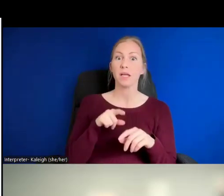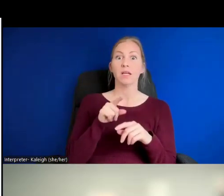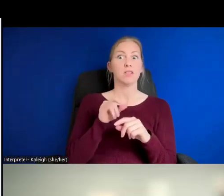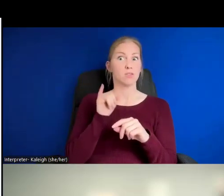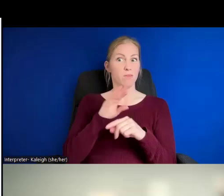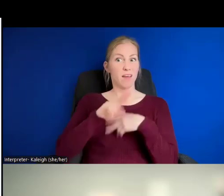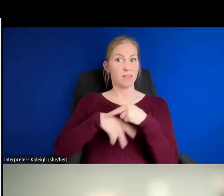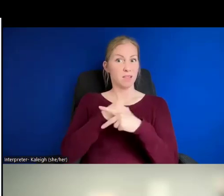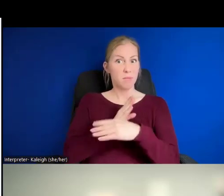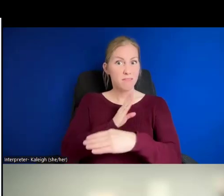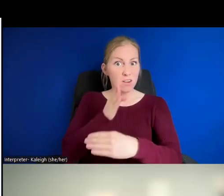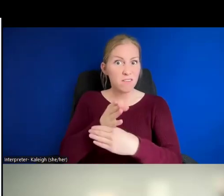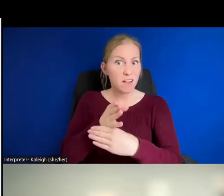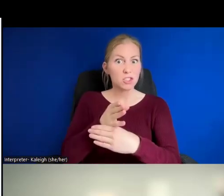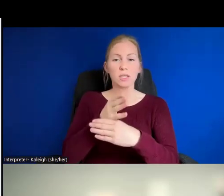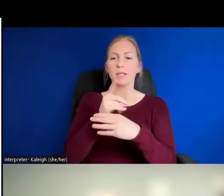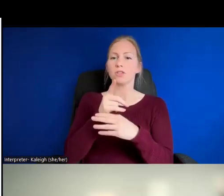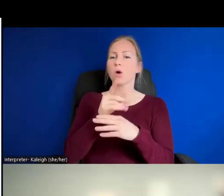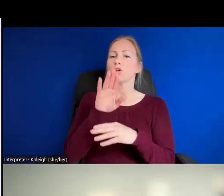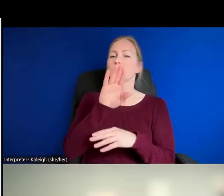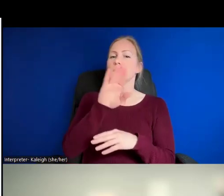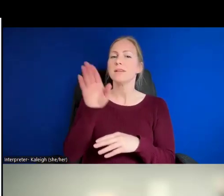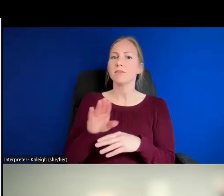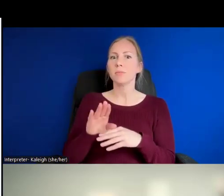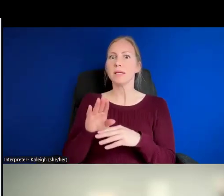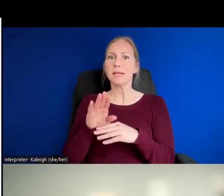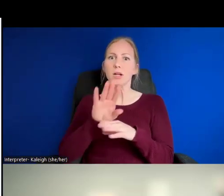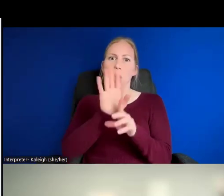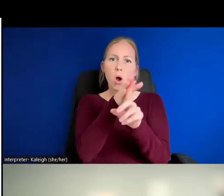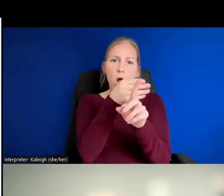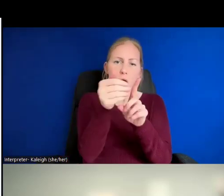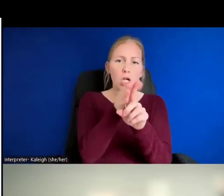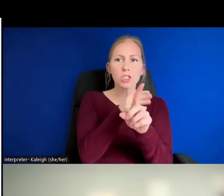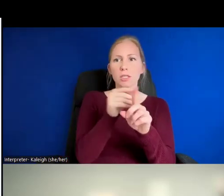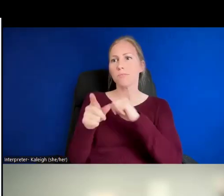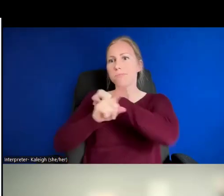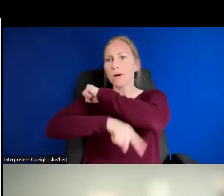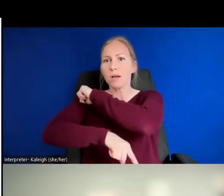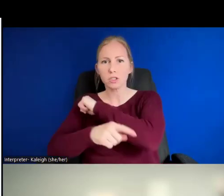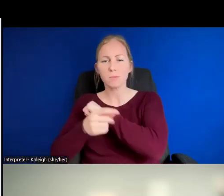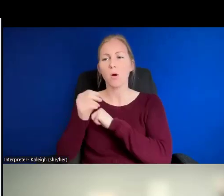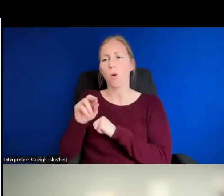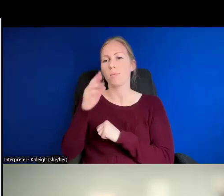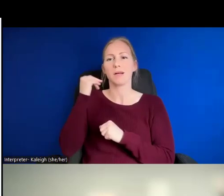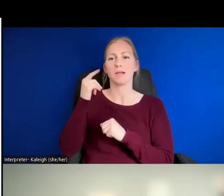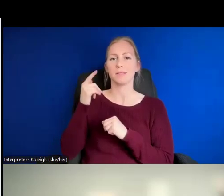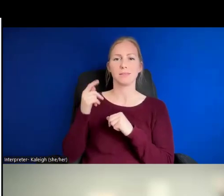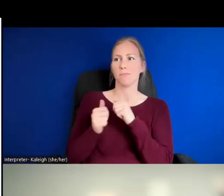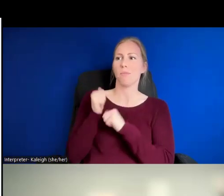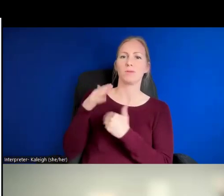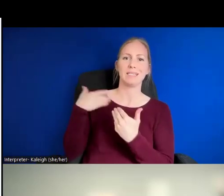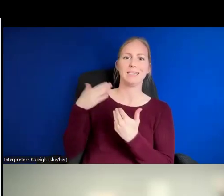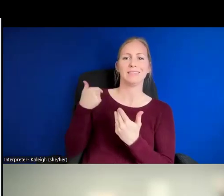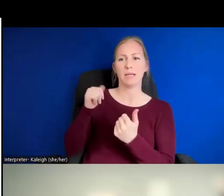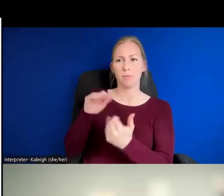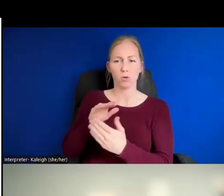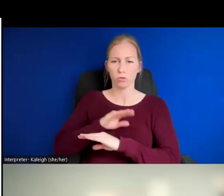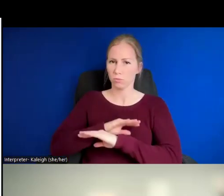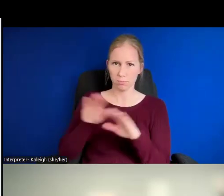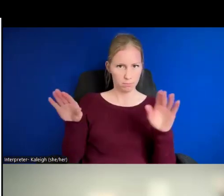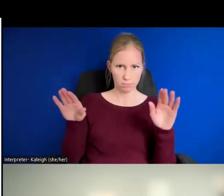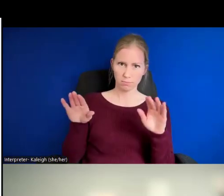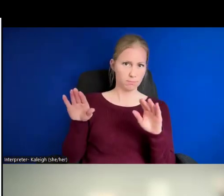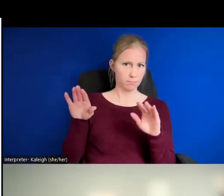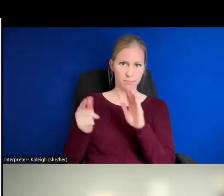of coercion, punishment, or convenience. And because of the seriousness of these